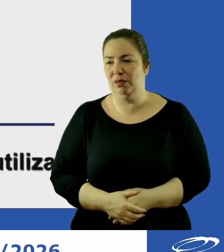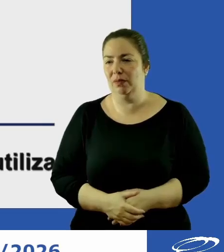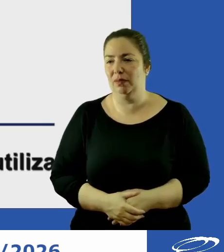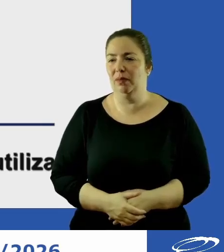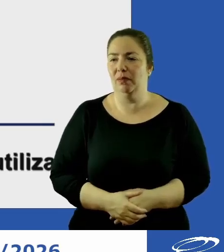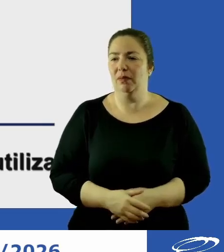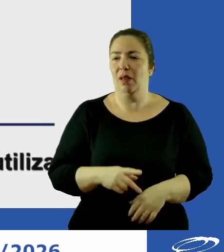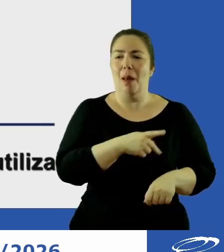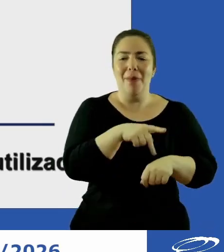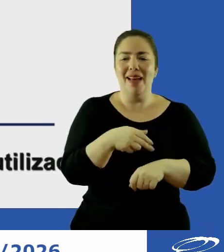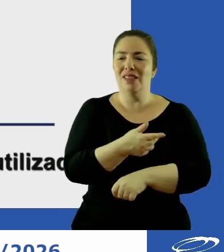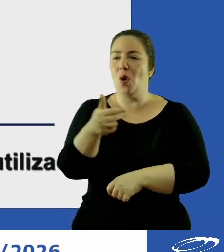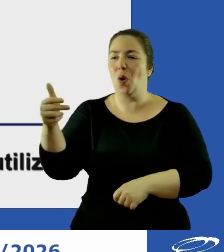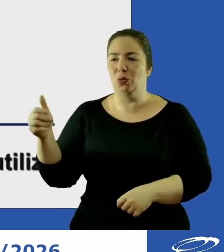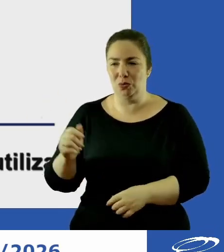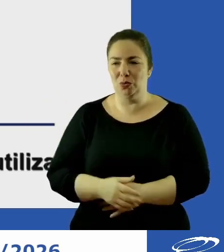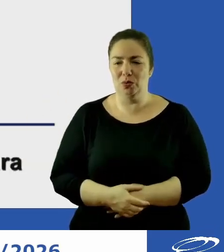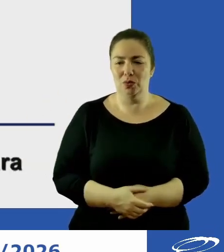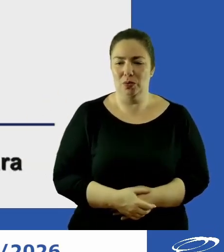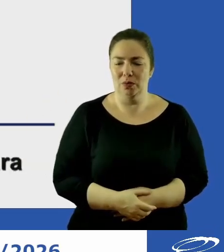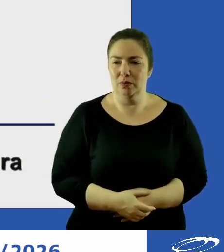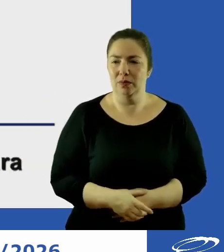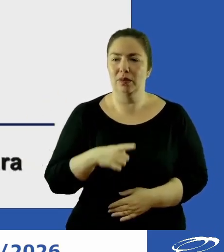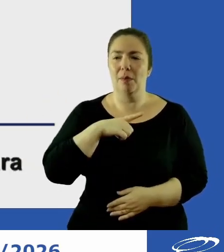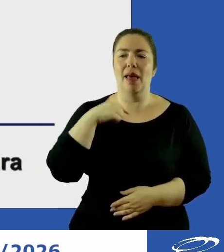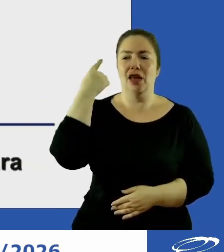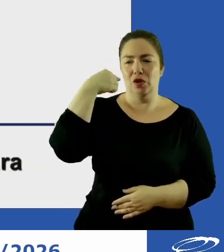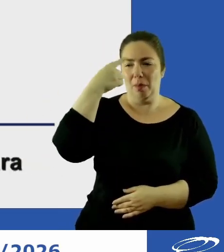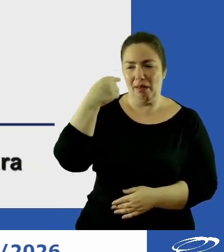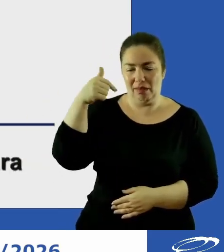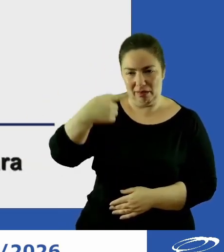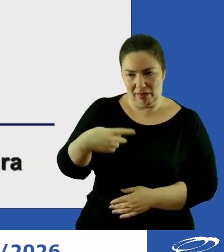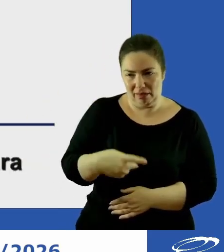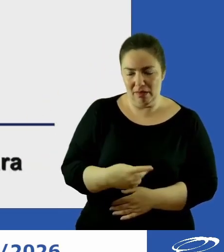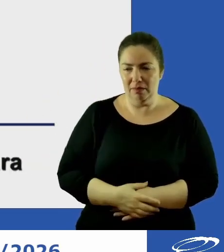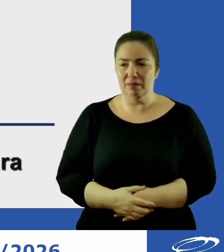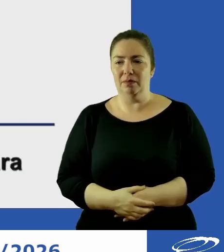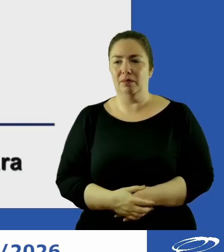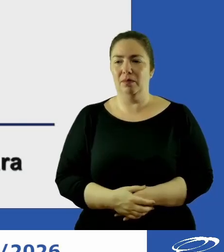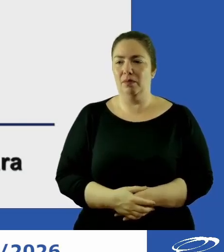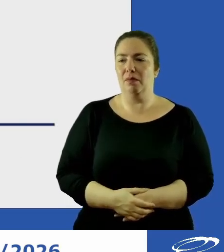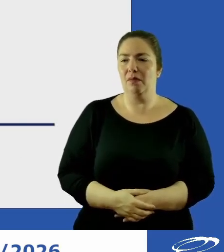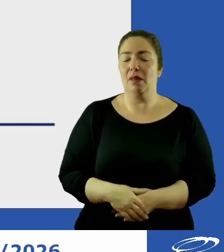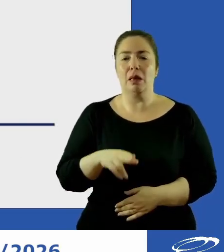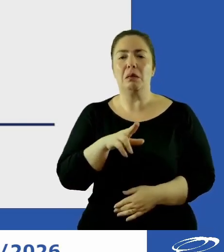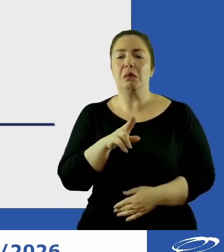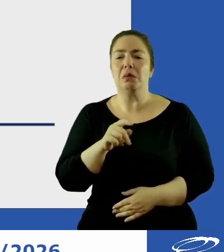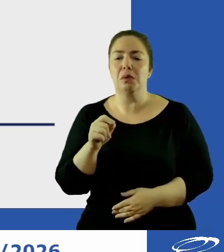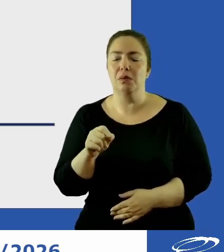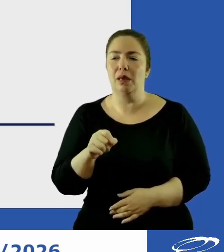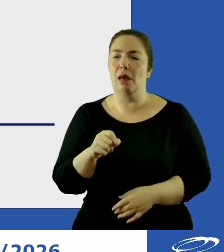where dalbavancin is being used in Spain. And although the indication is acute